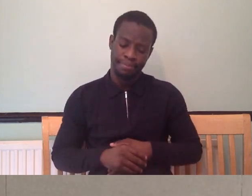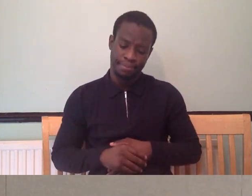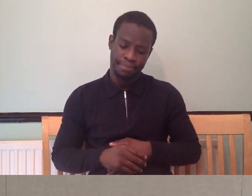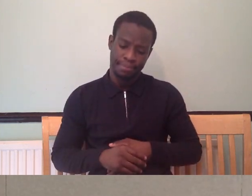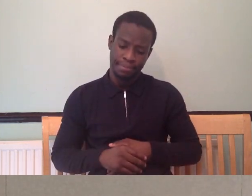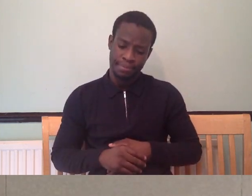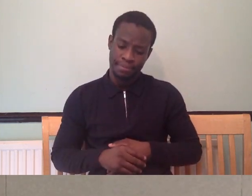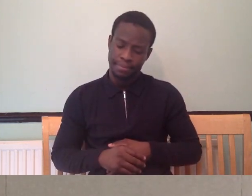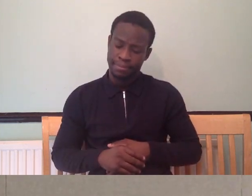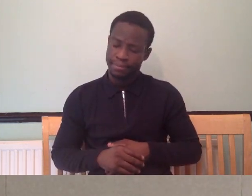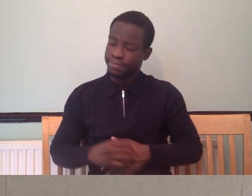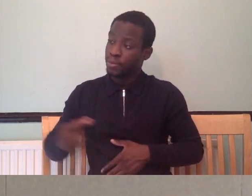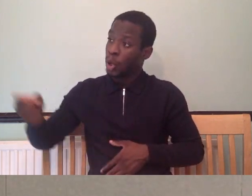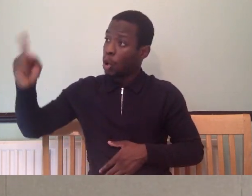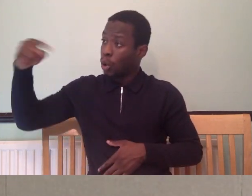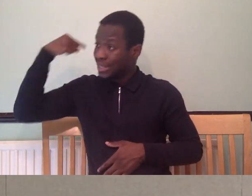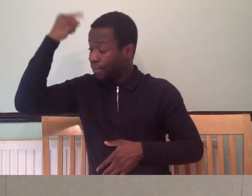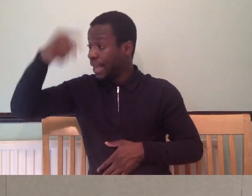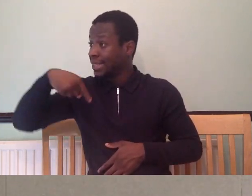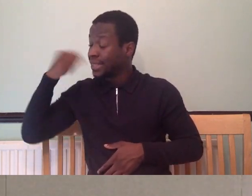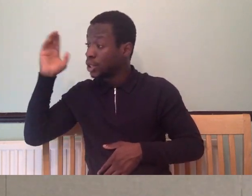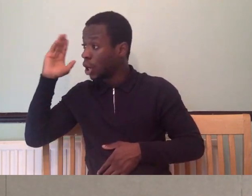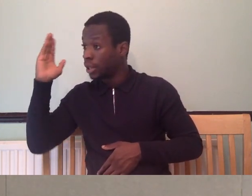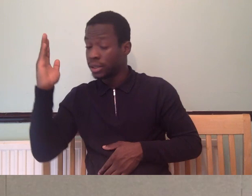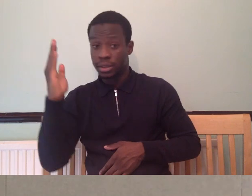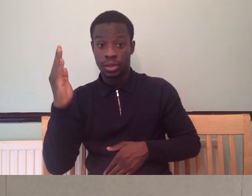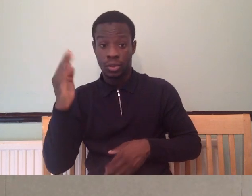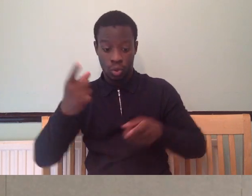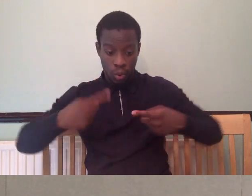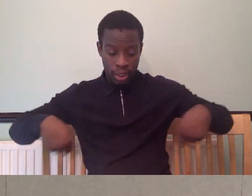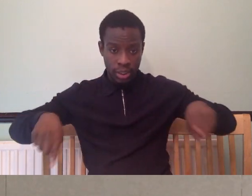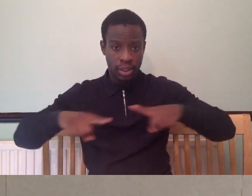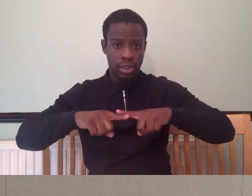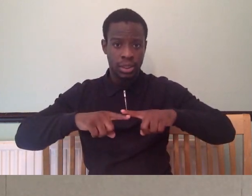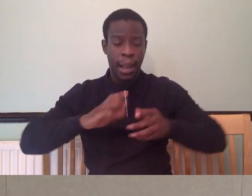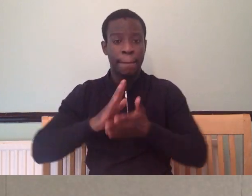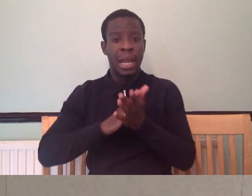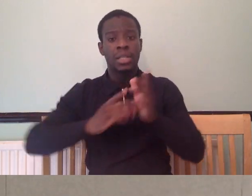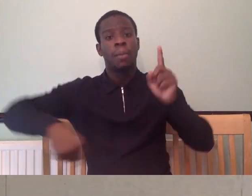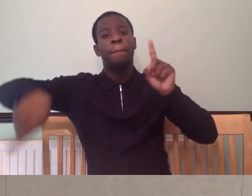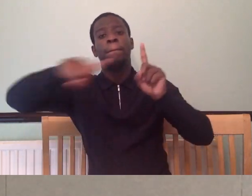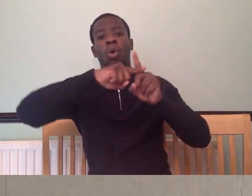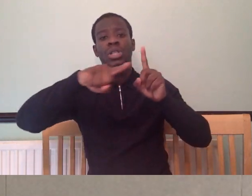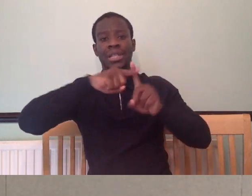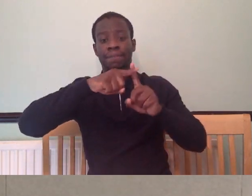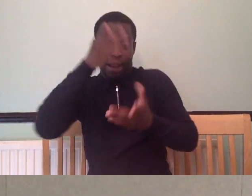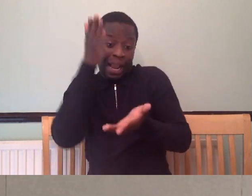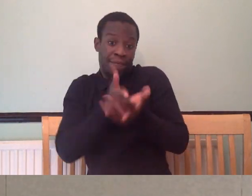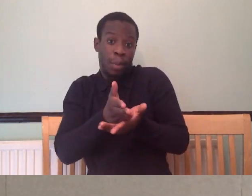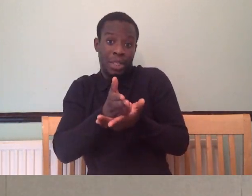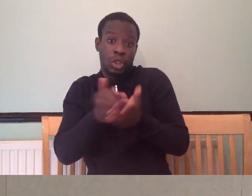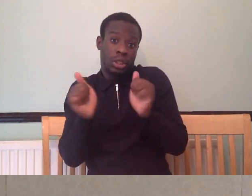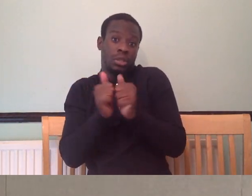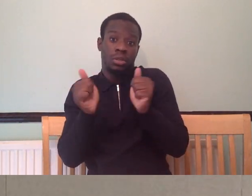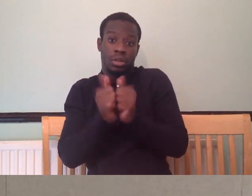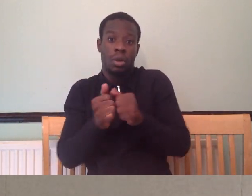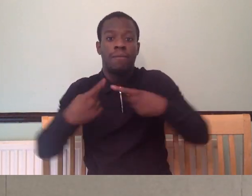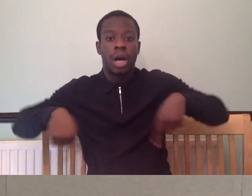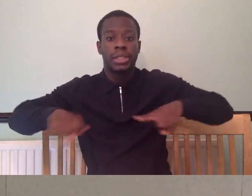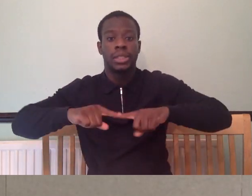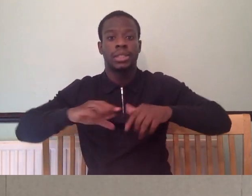God turning his face towards us speaks of his positive affirmation of